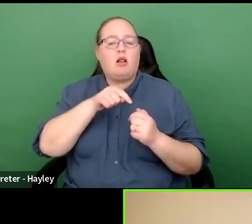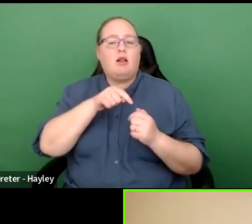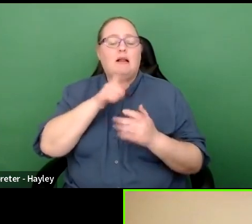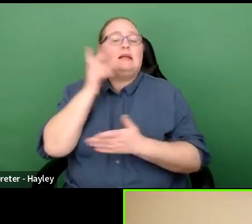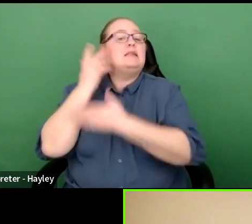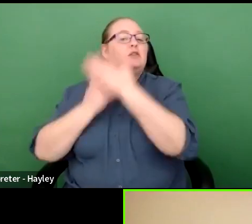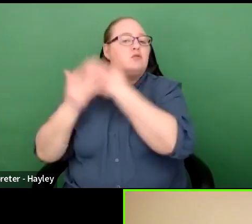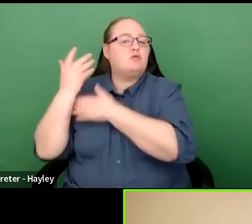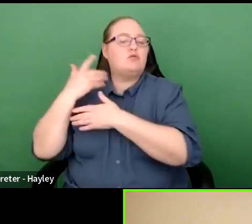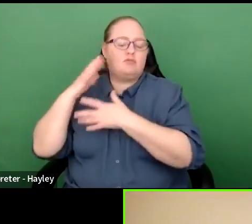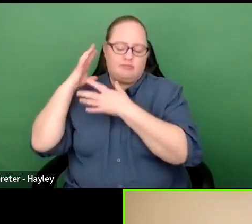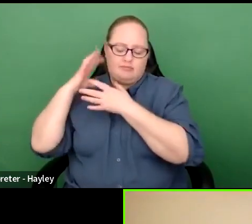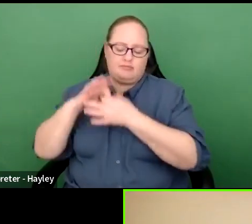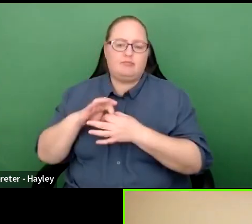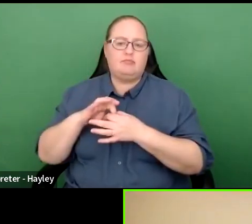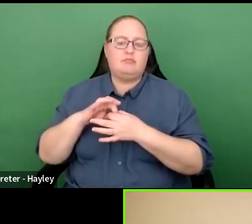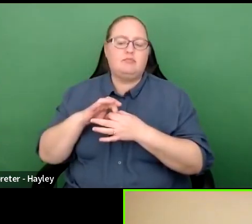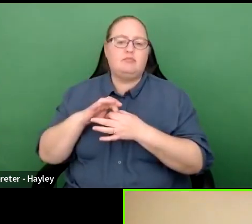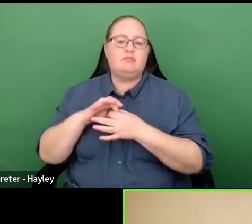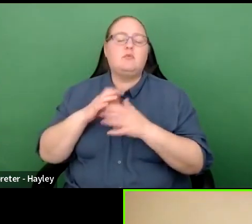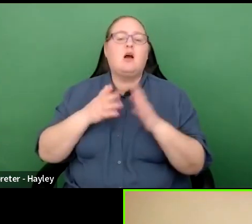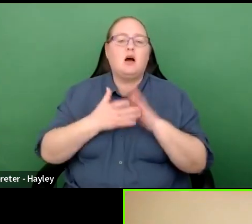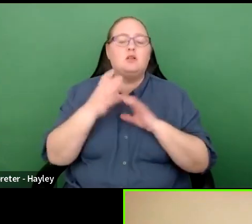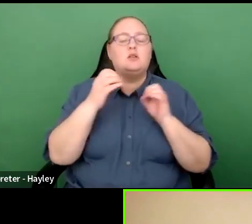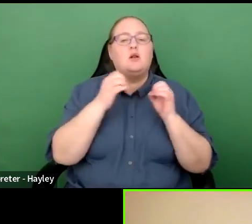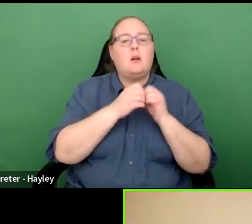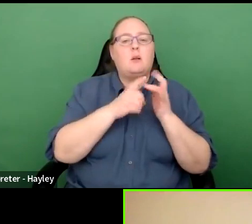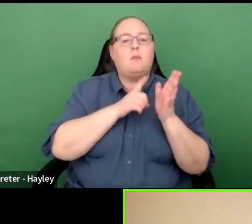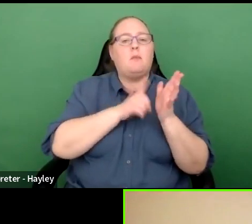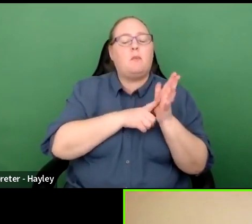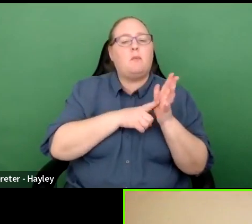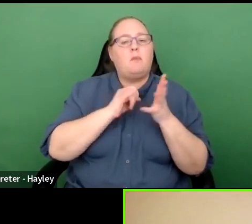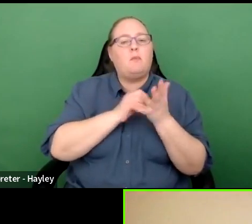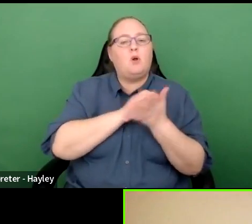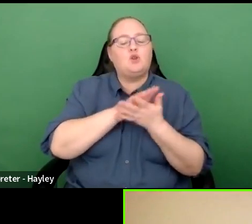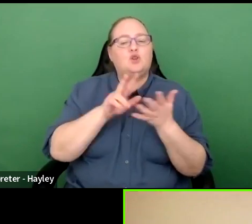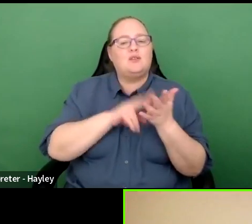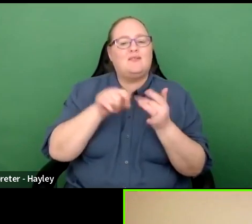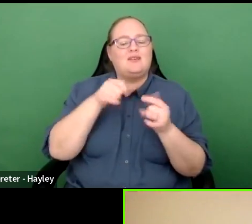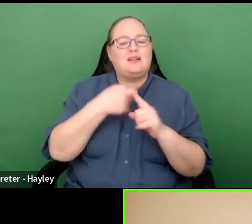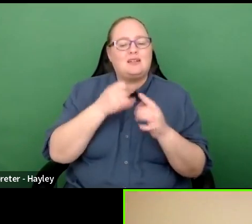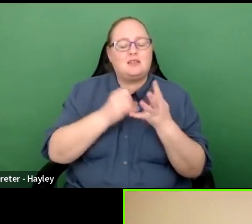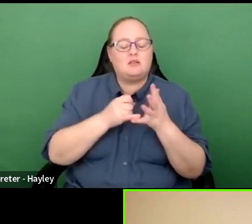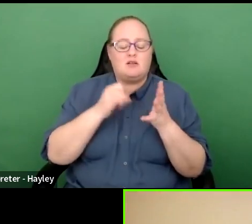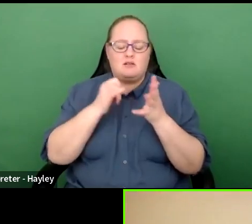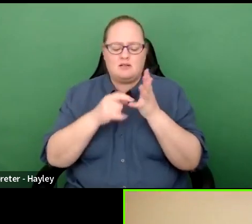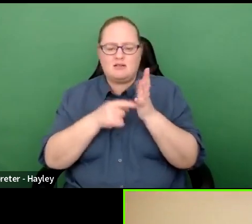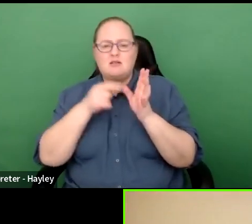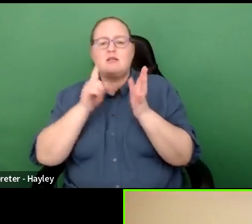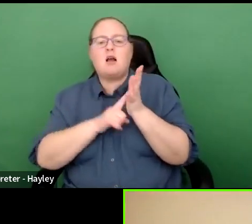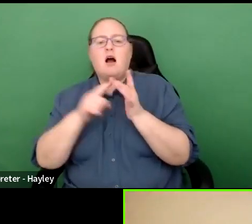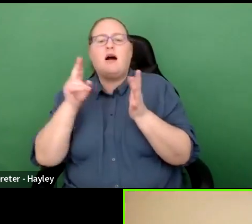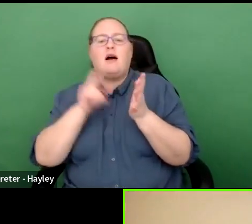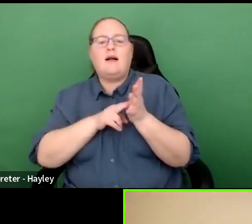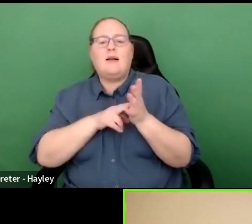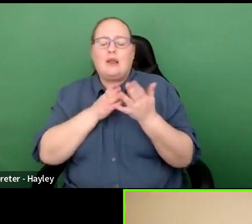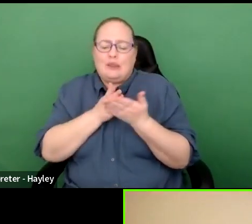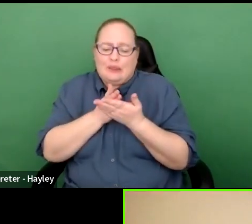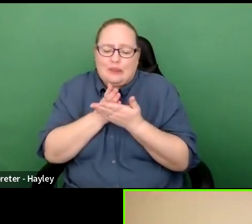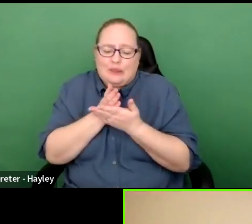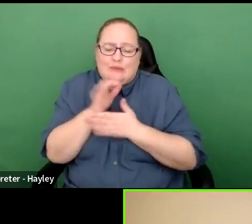capital under the Bolsheviks, under Stalin, after Stalin, during those excruciating decades of